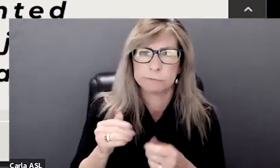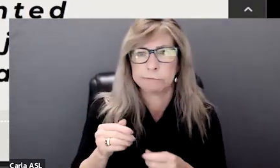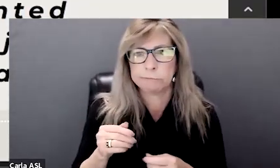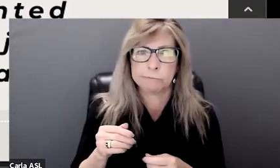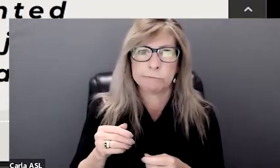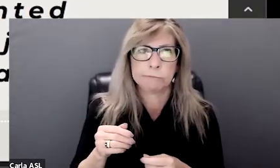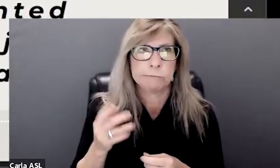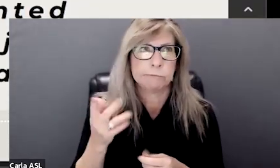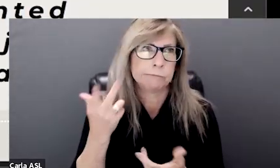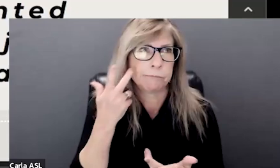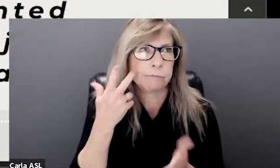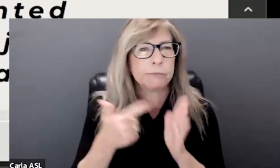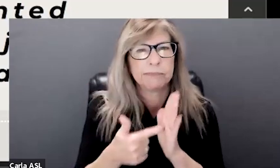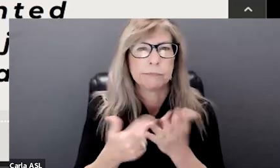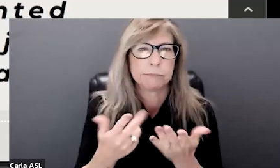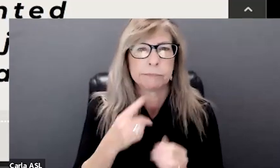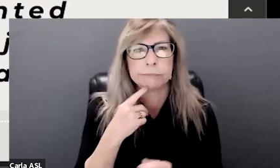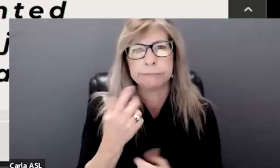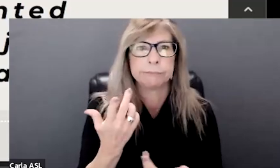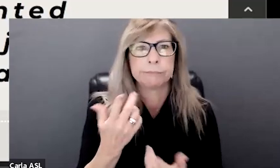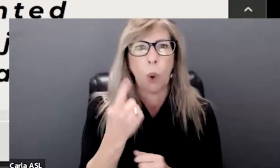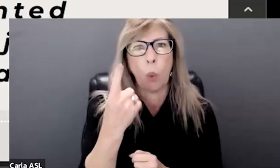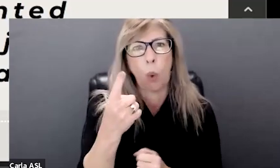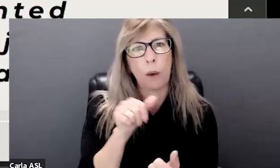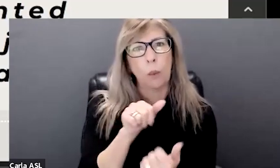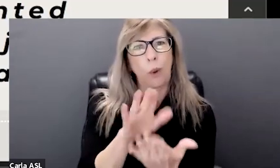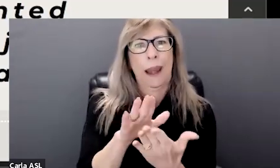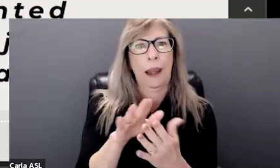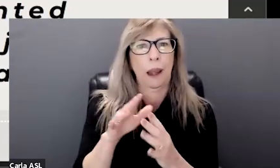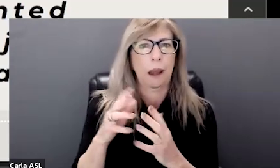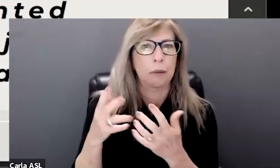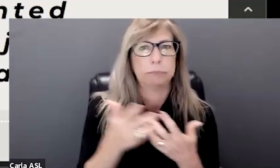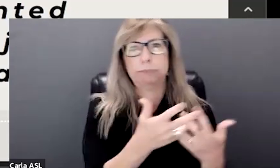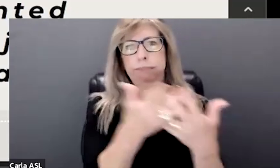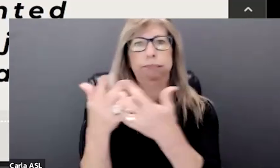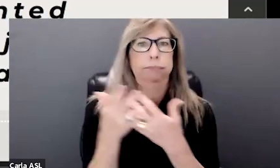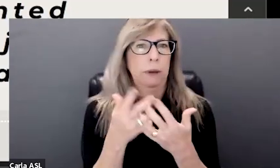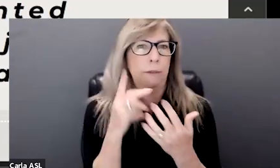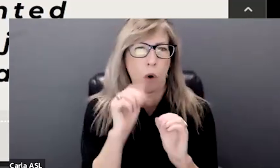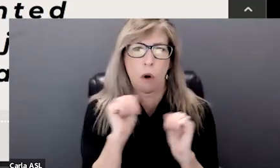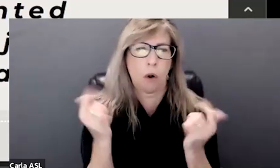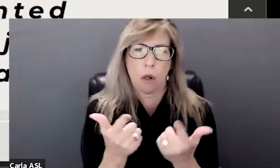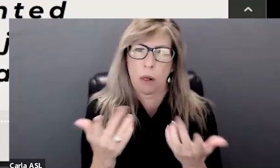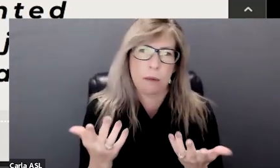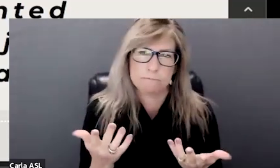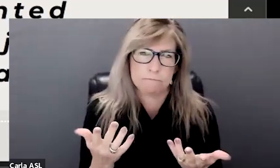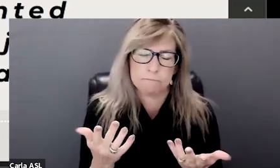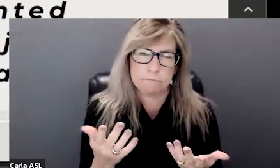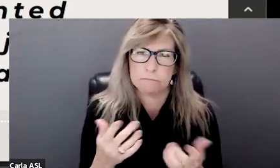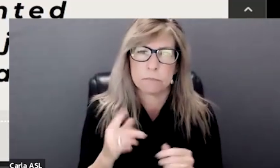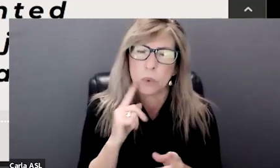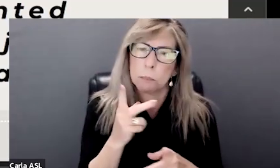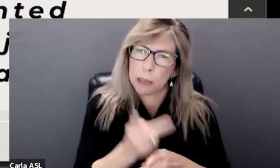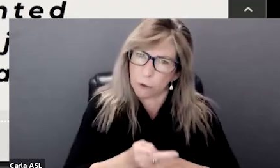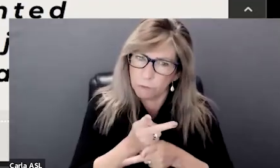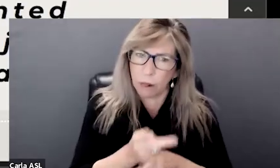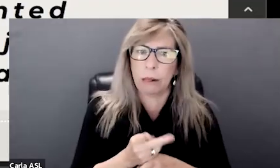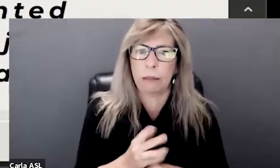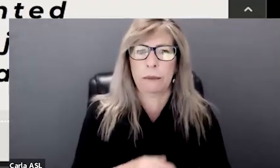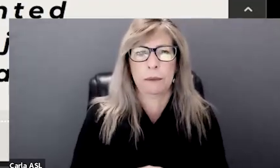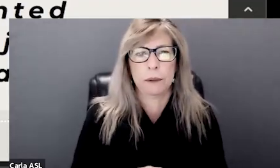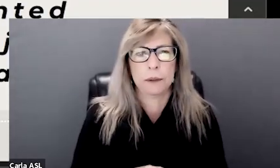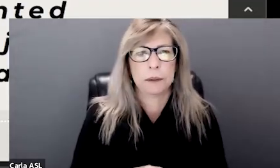one-size-fits-all approach in the name of consistency, efficiency, reliability. we need to be careful about doing that. So for